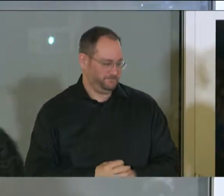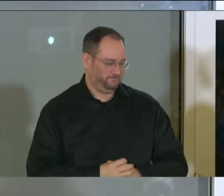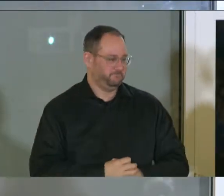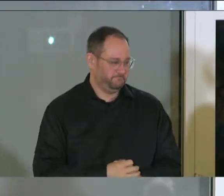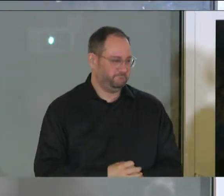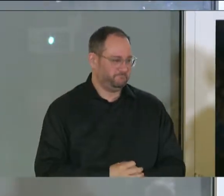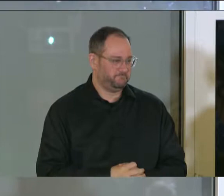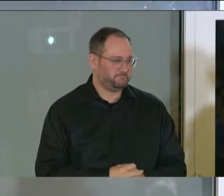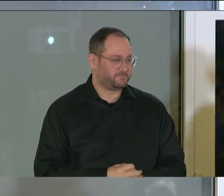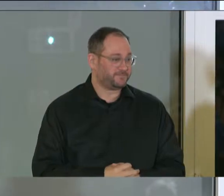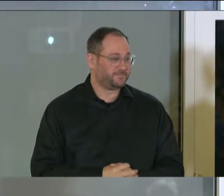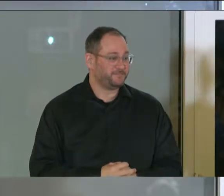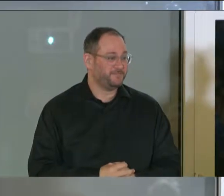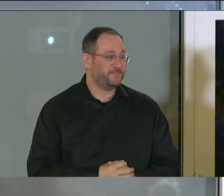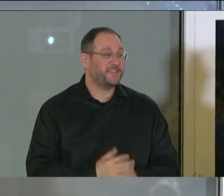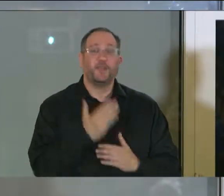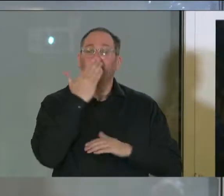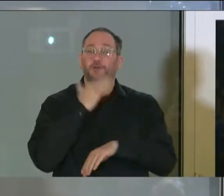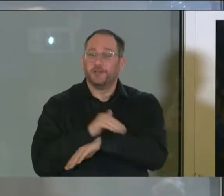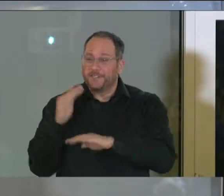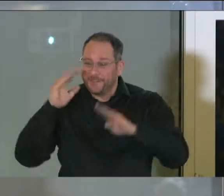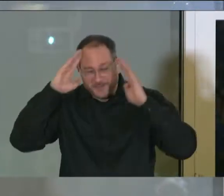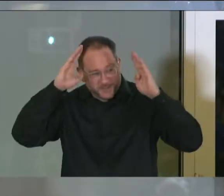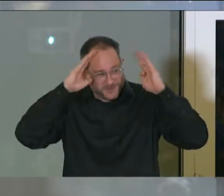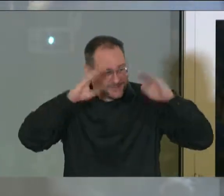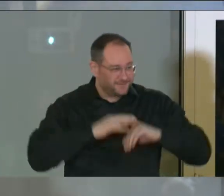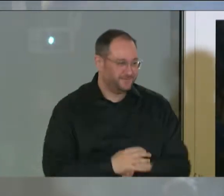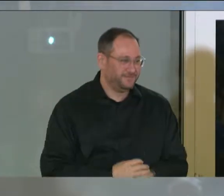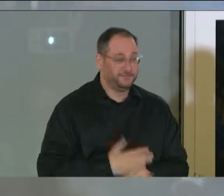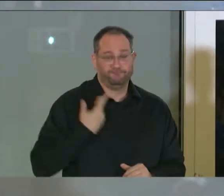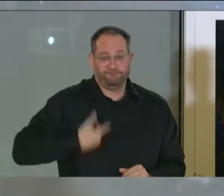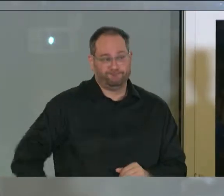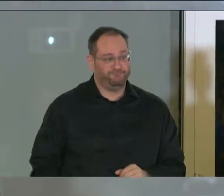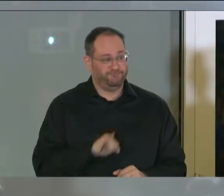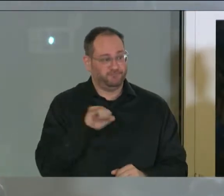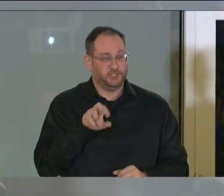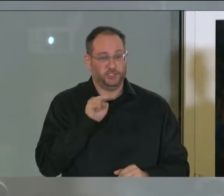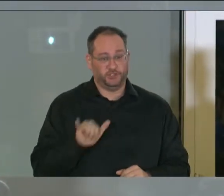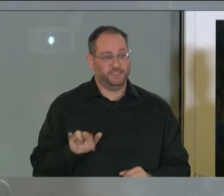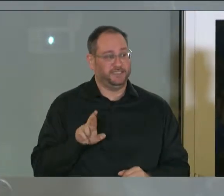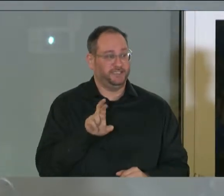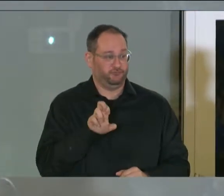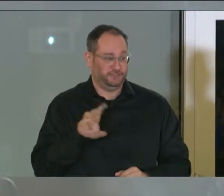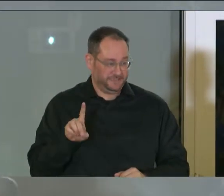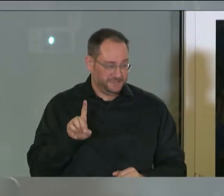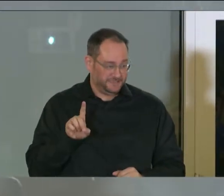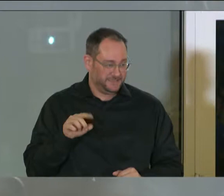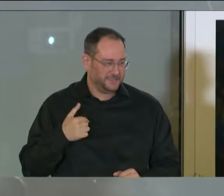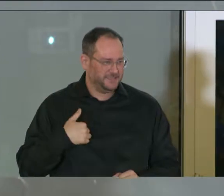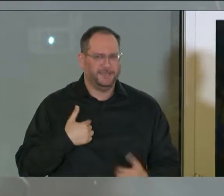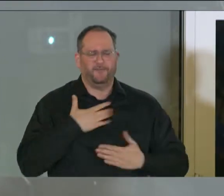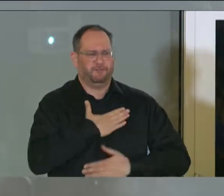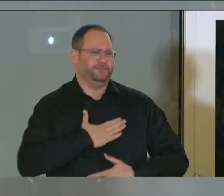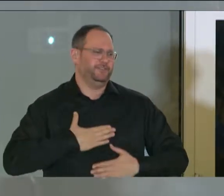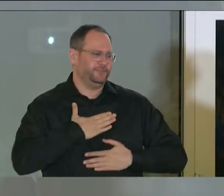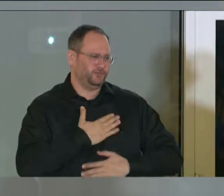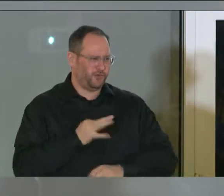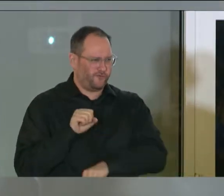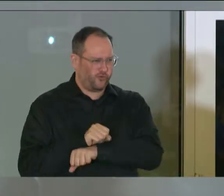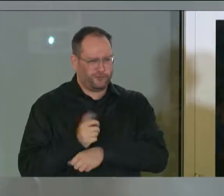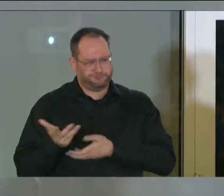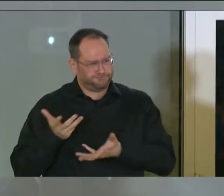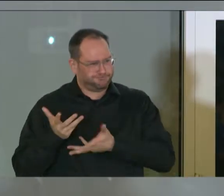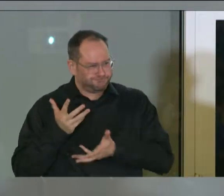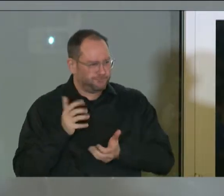All right, good evening, everyone. My name is Jenny Reid, and I have the pleasure of serving as the Mayor's Director of Budget and